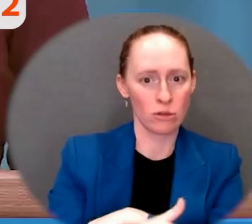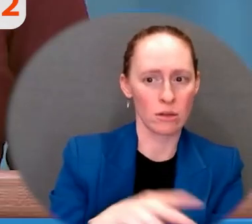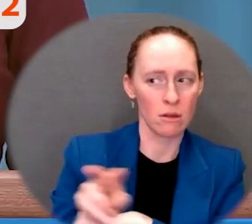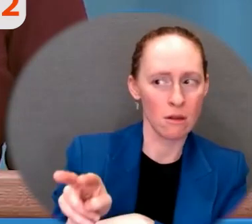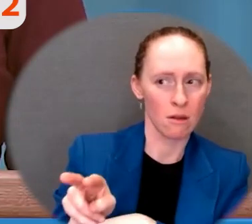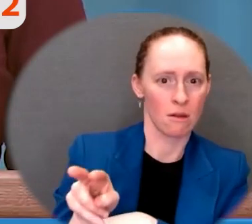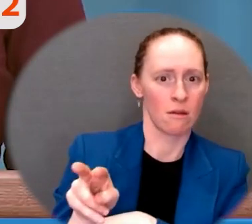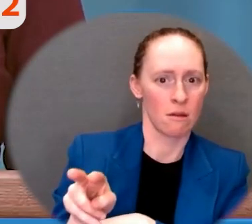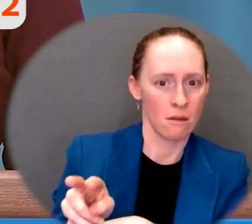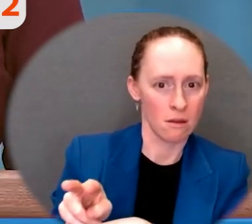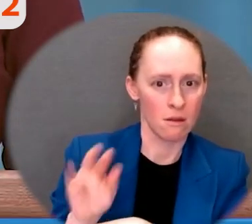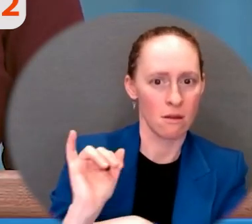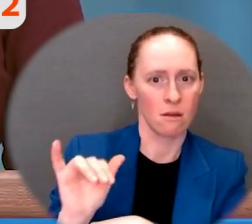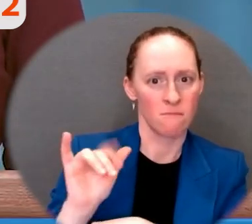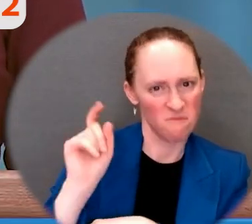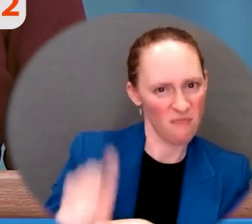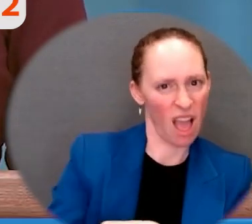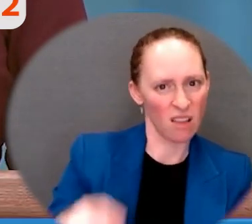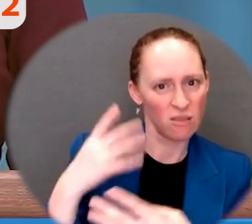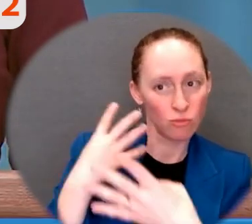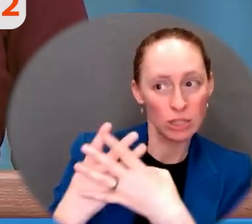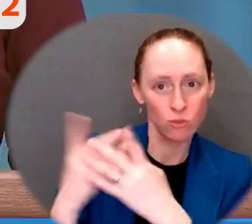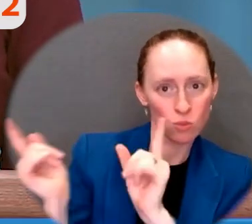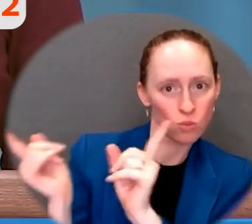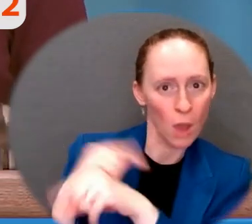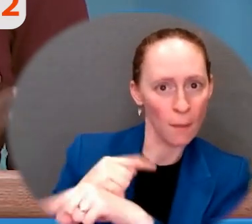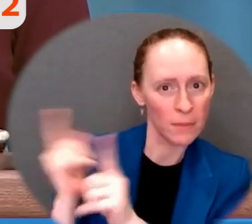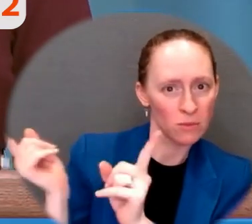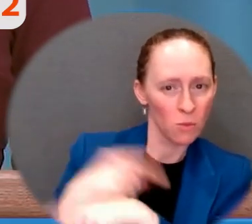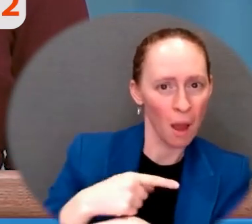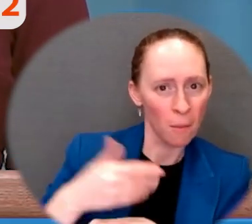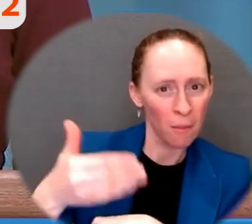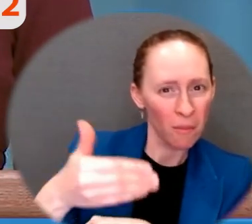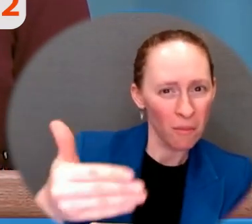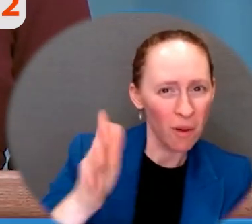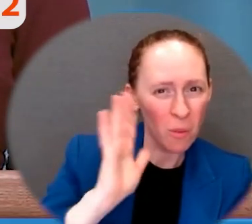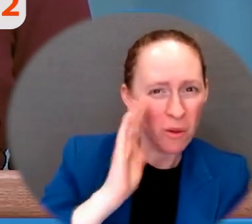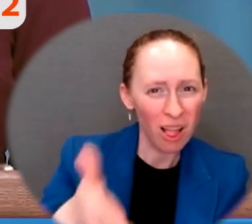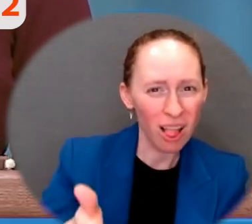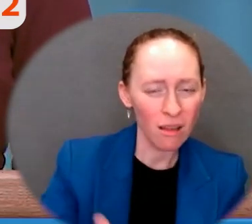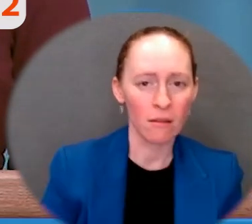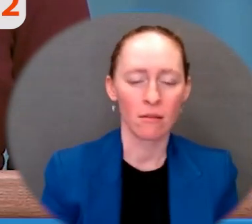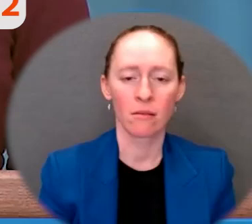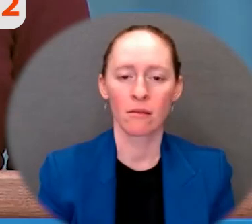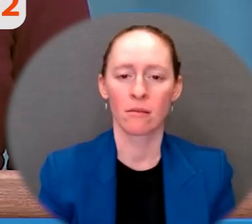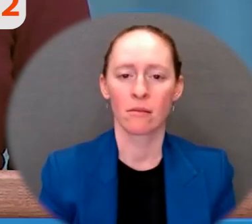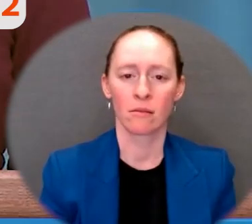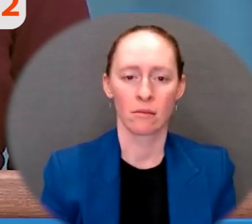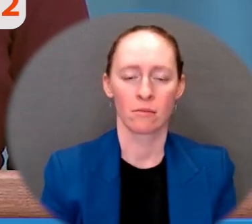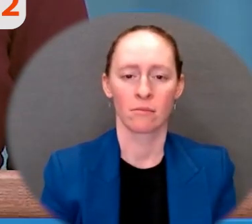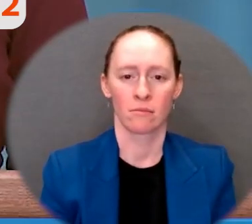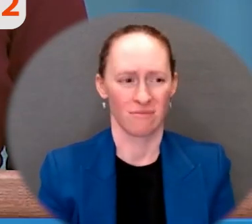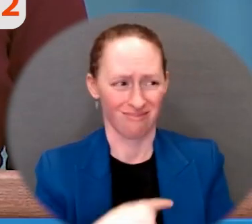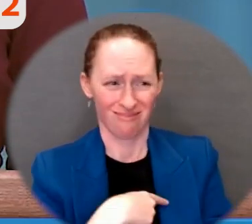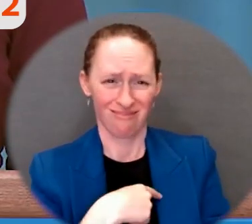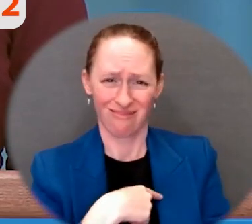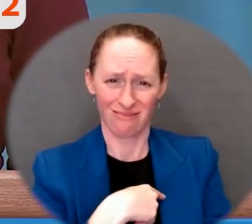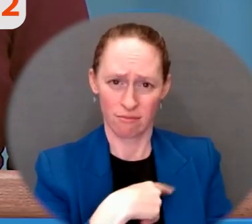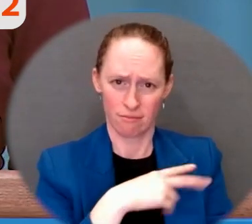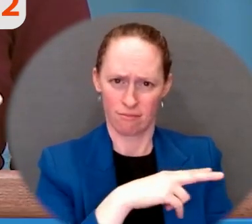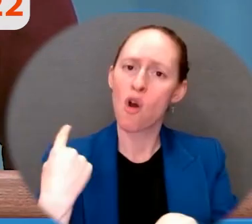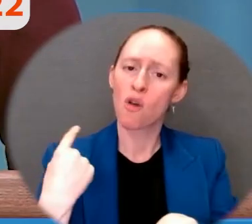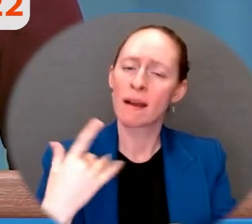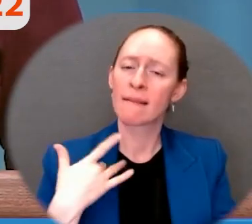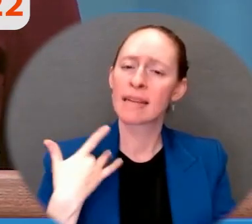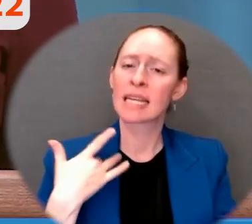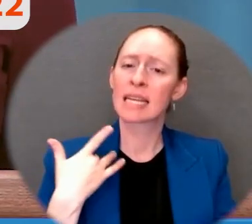again, this is something that we have seen not just Russia and other countries continue to do. This is something that they've been